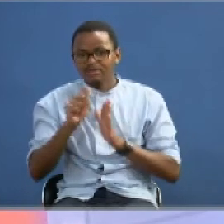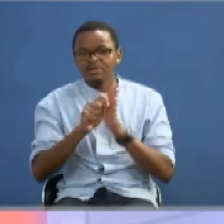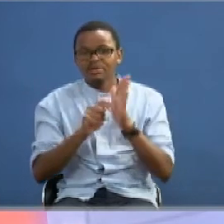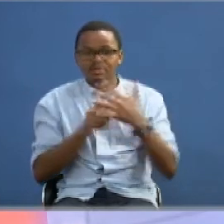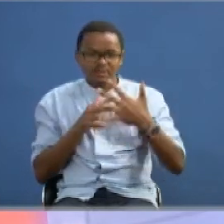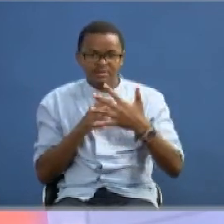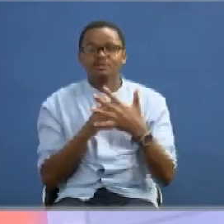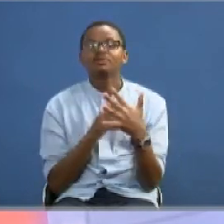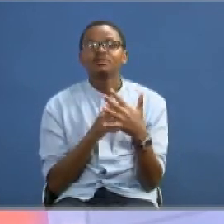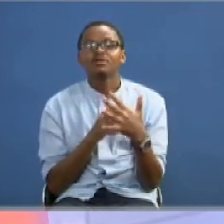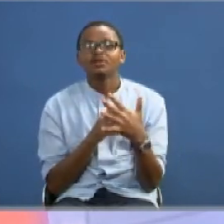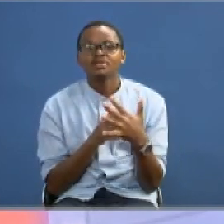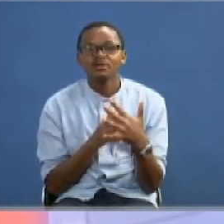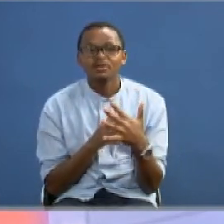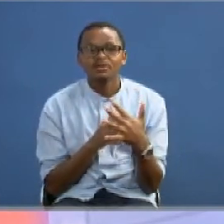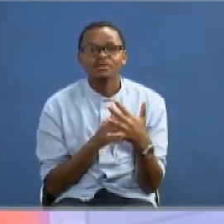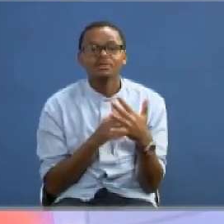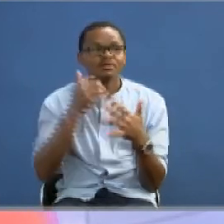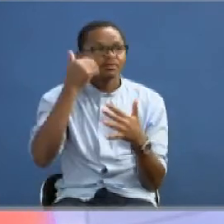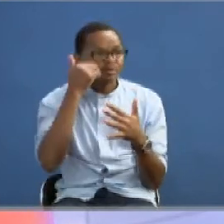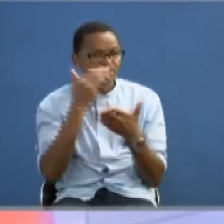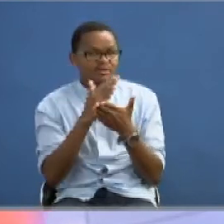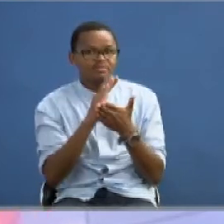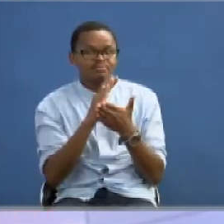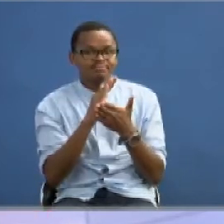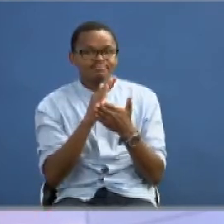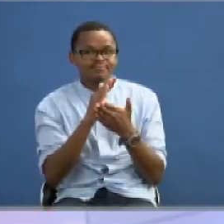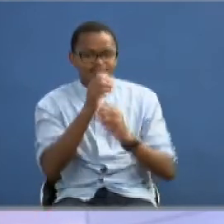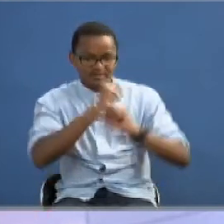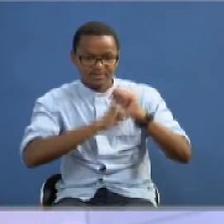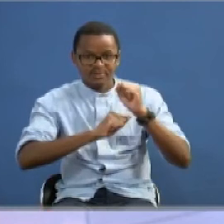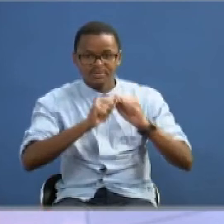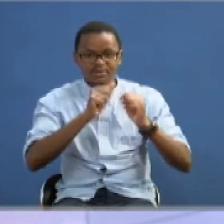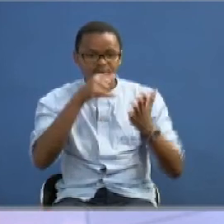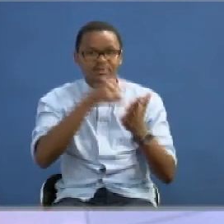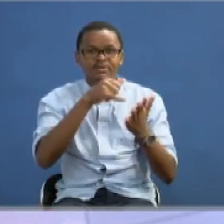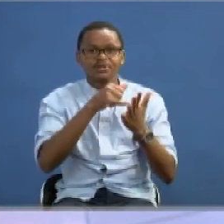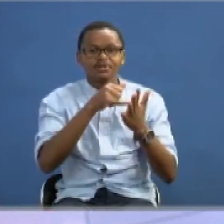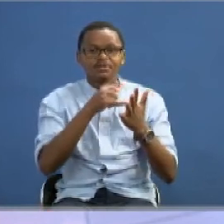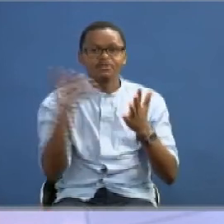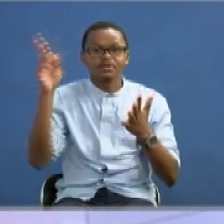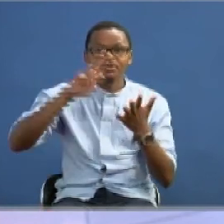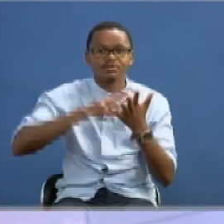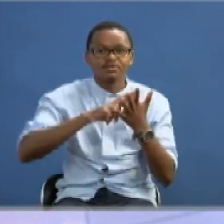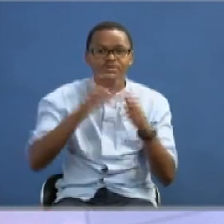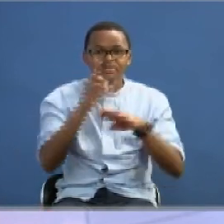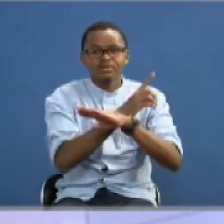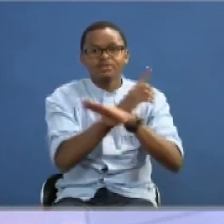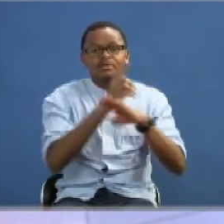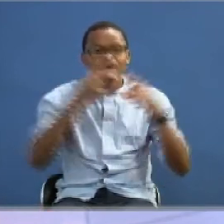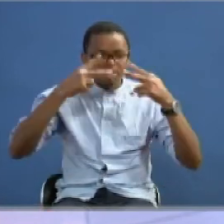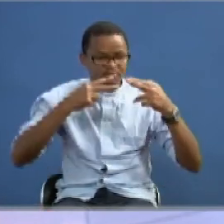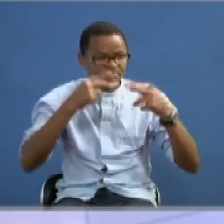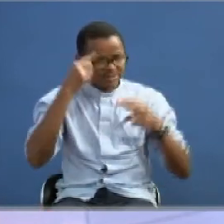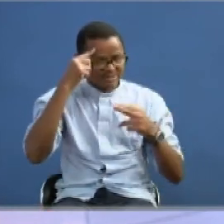of combating the disease, some of the measures that have been taken by the government, including the resumption of duties in the restaurants? Do